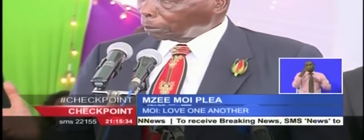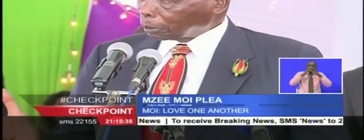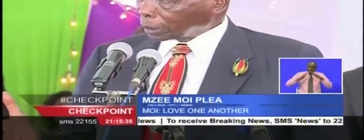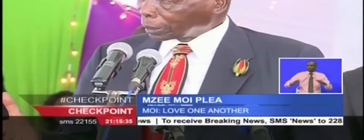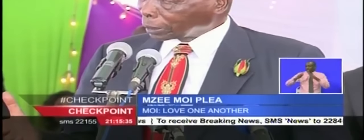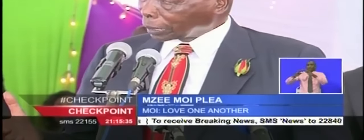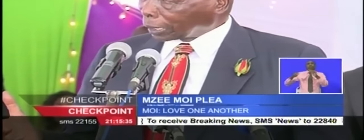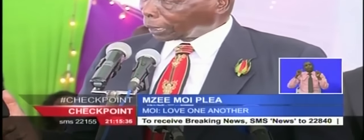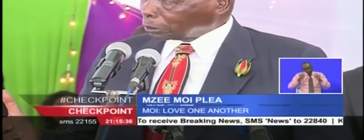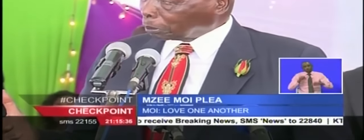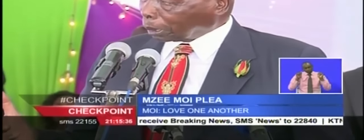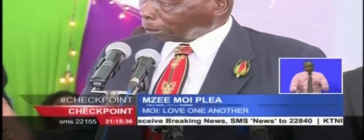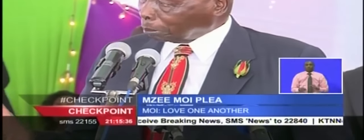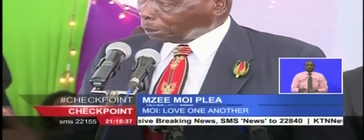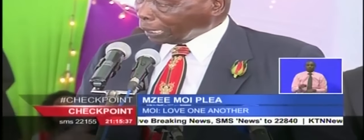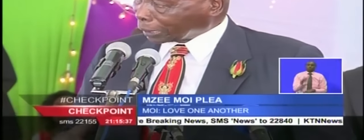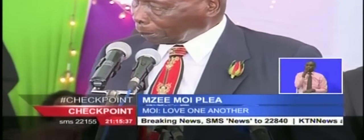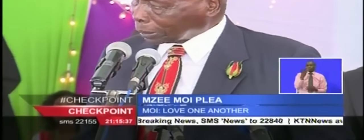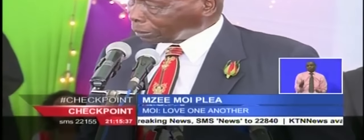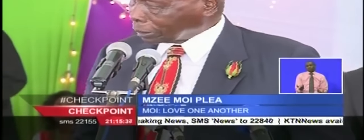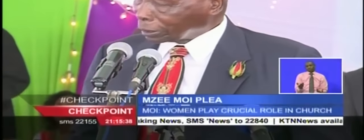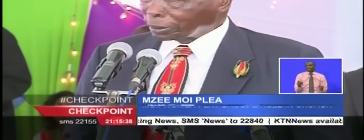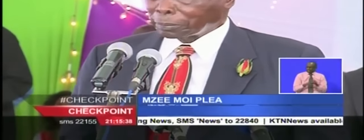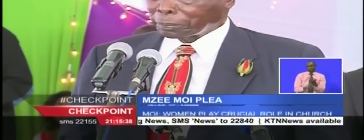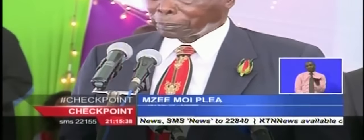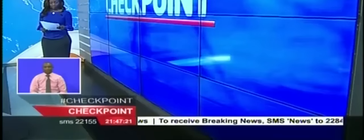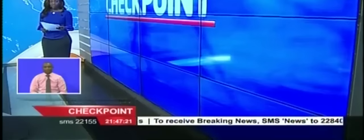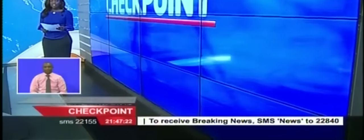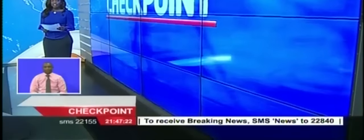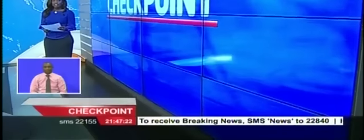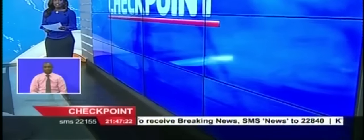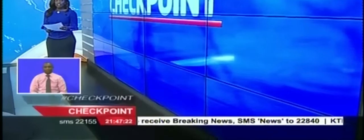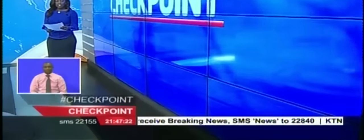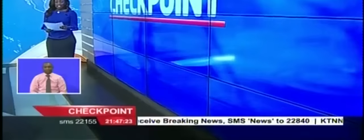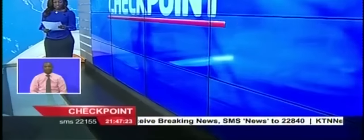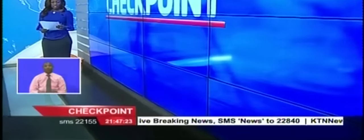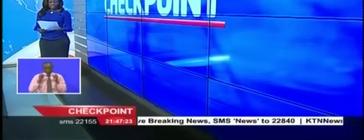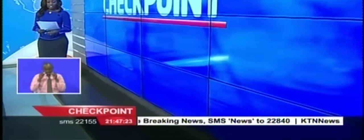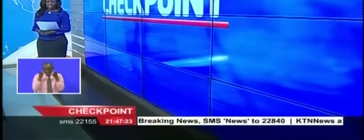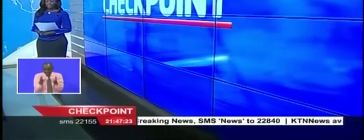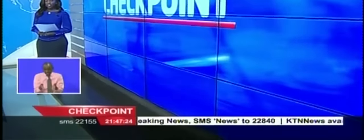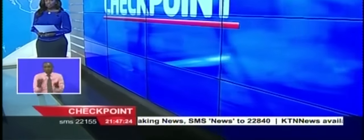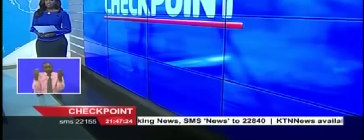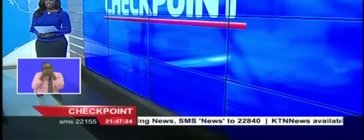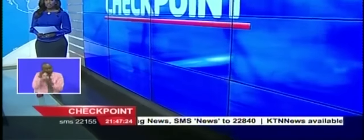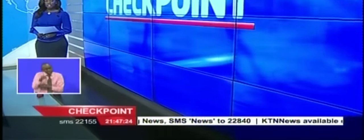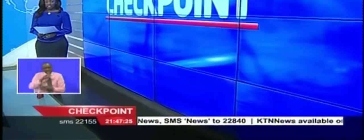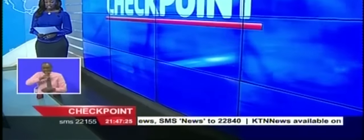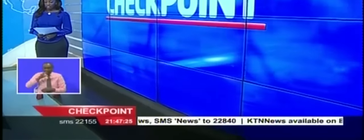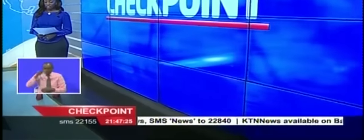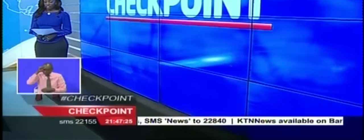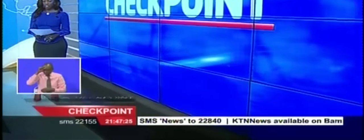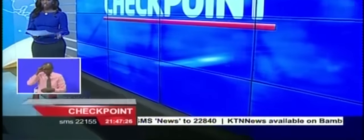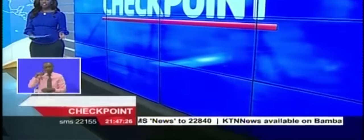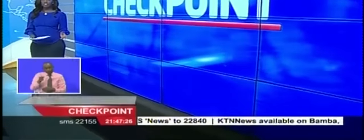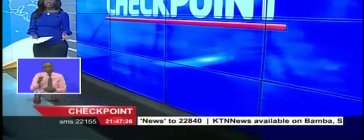mungekwisha, mungejenga nyumba mbili kama hizi. All right, now, tonight the county government of Nairobi has